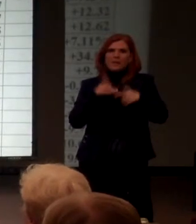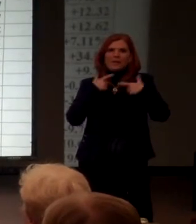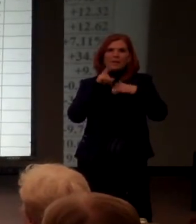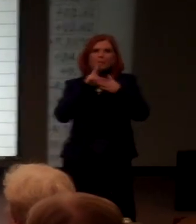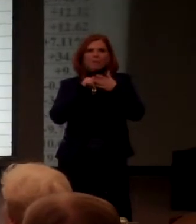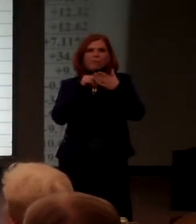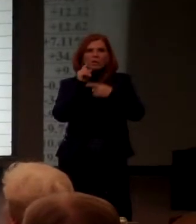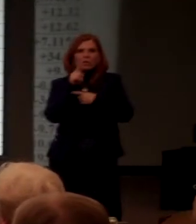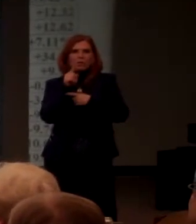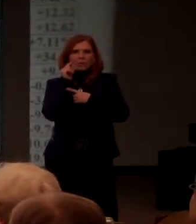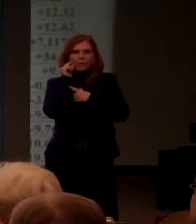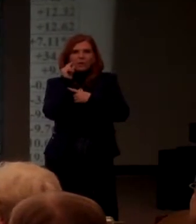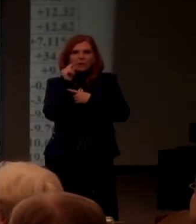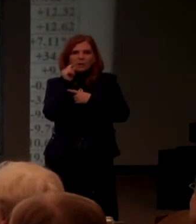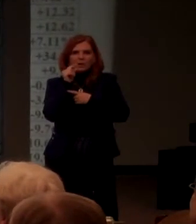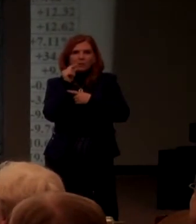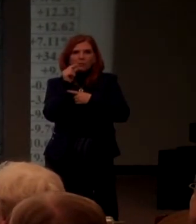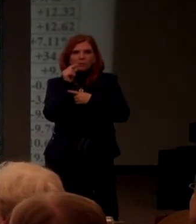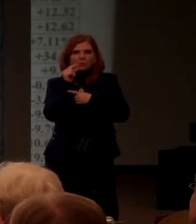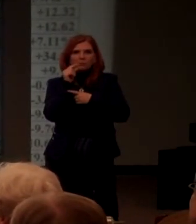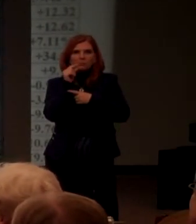read to you a little